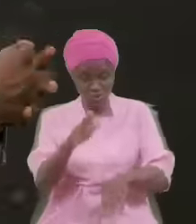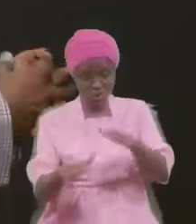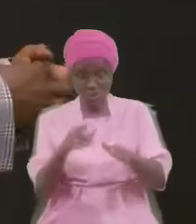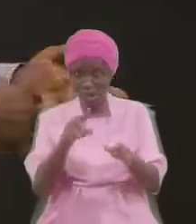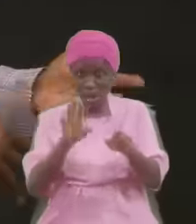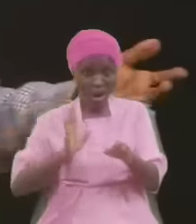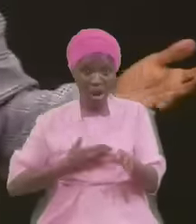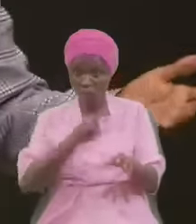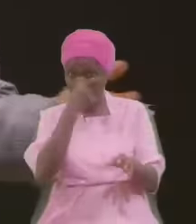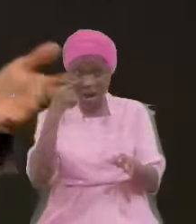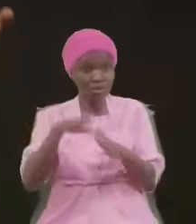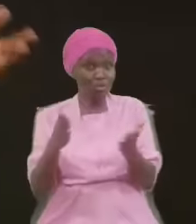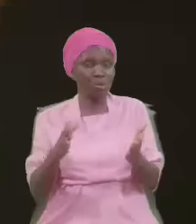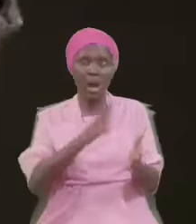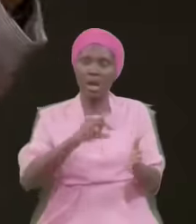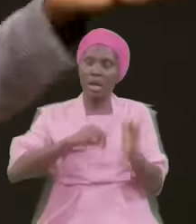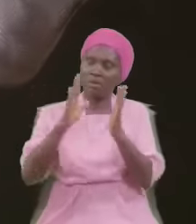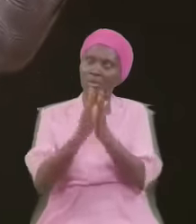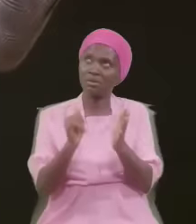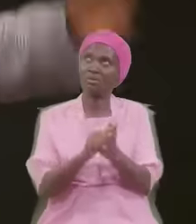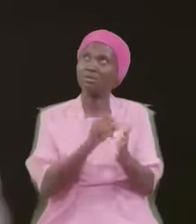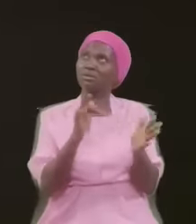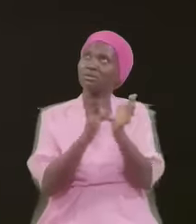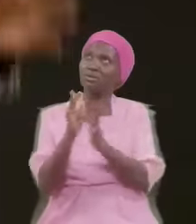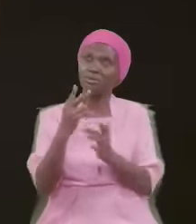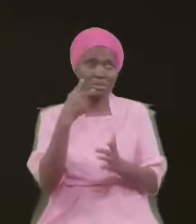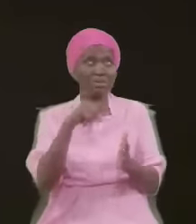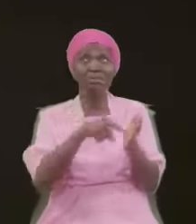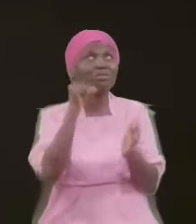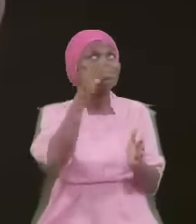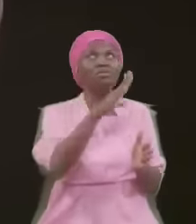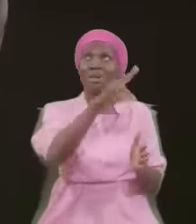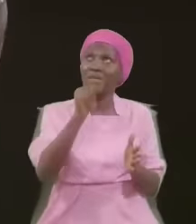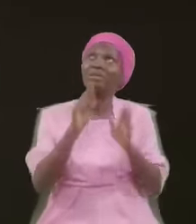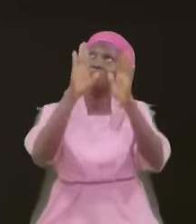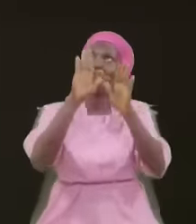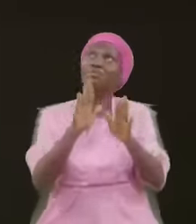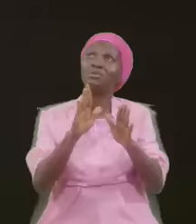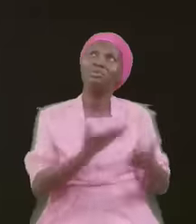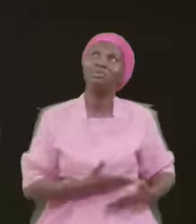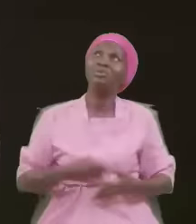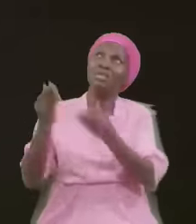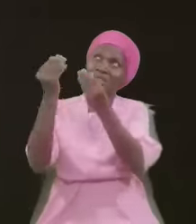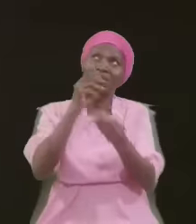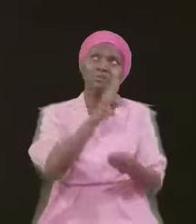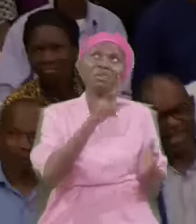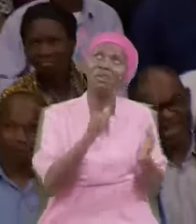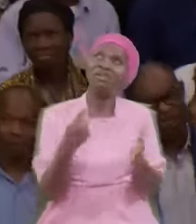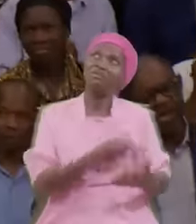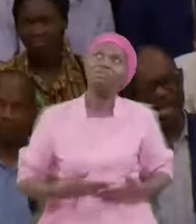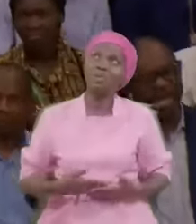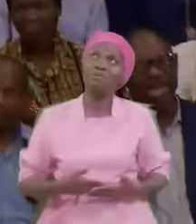name, Lord, this woman needs a baby, miracle baby. Give the baby to her in Jesus'